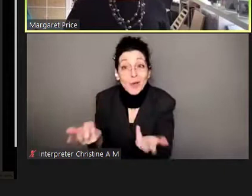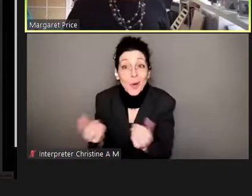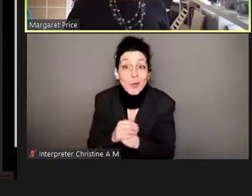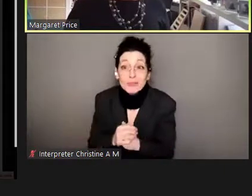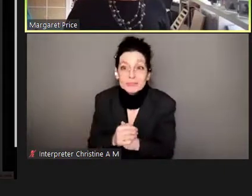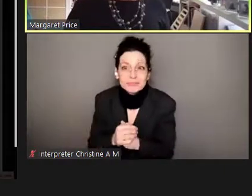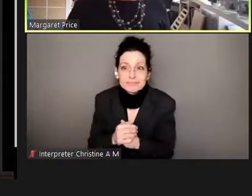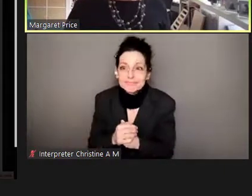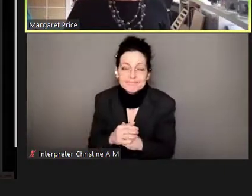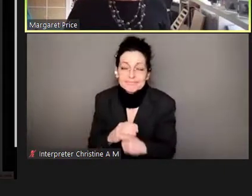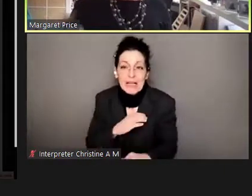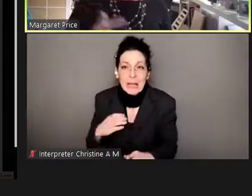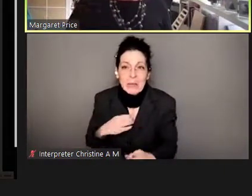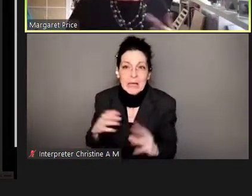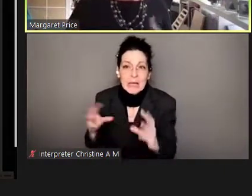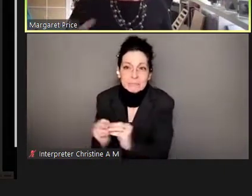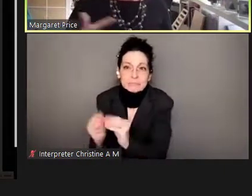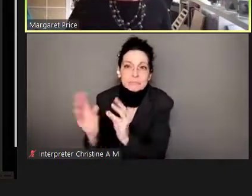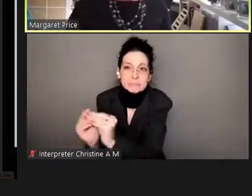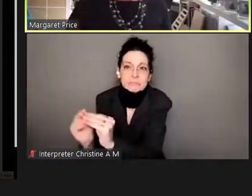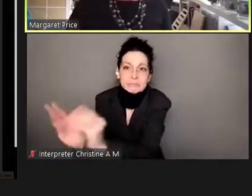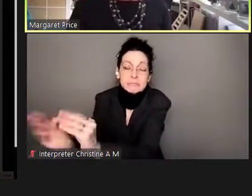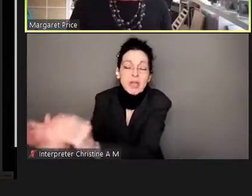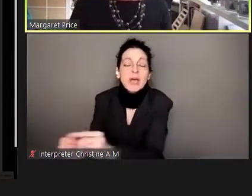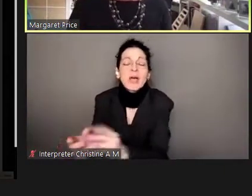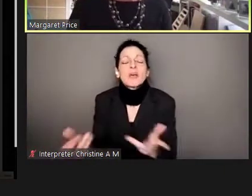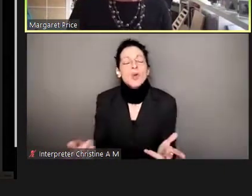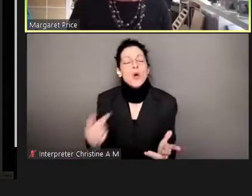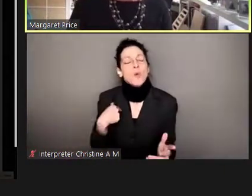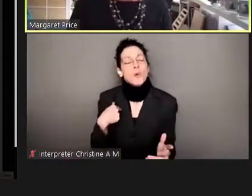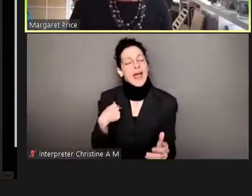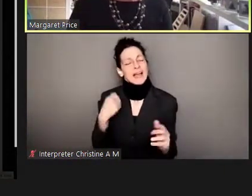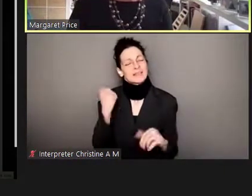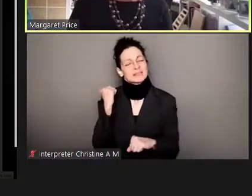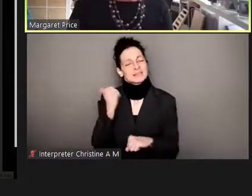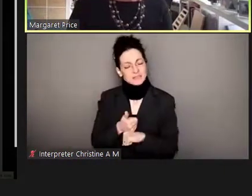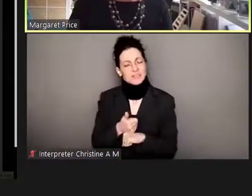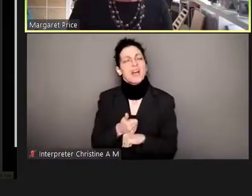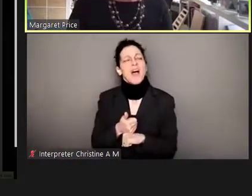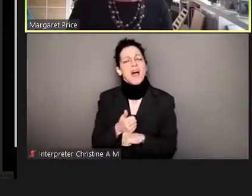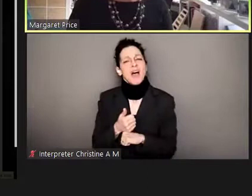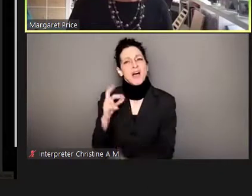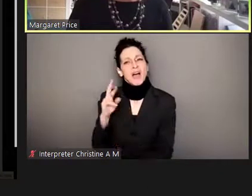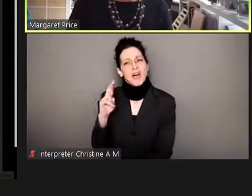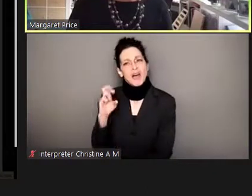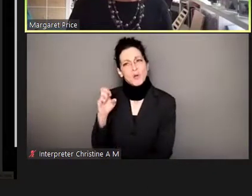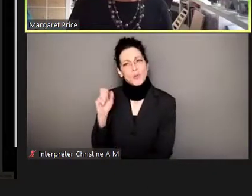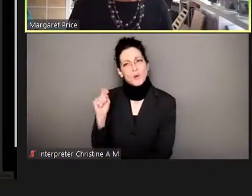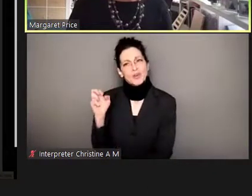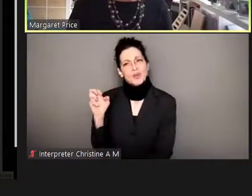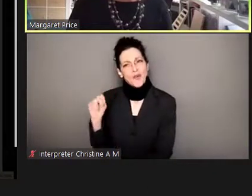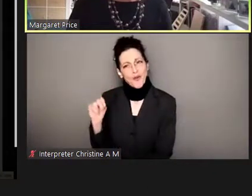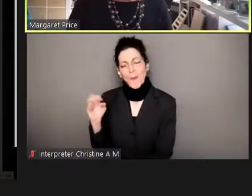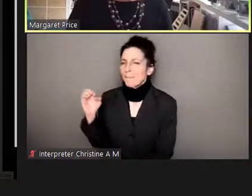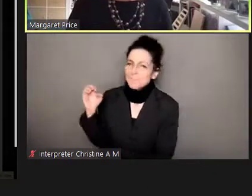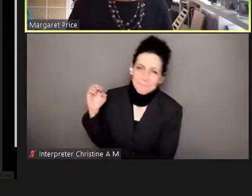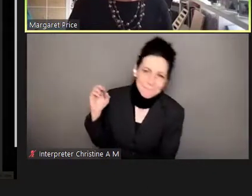Once I started building return time into the different academic activities and conversations I was